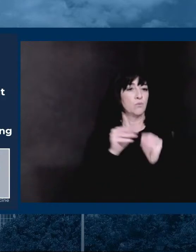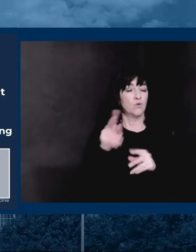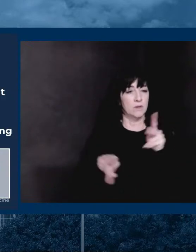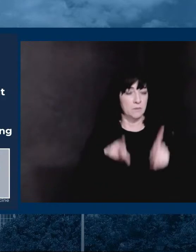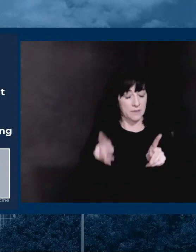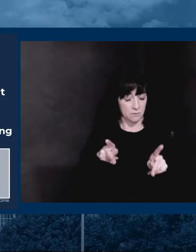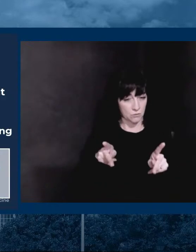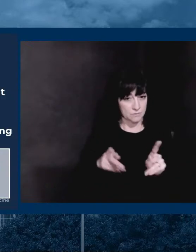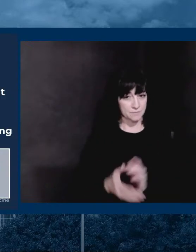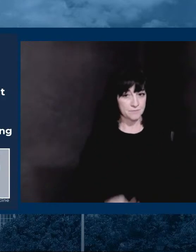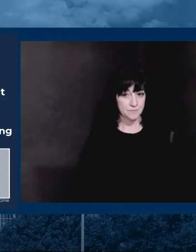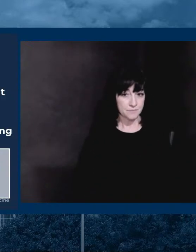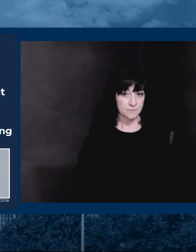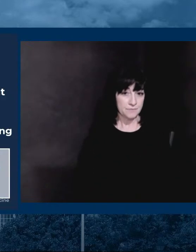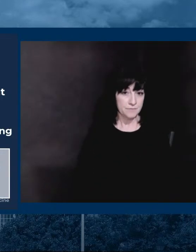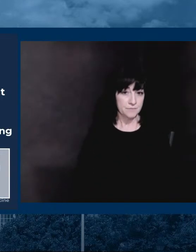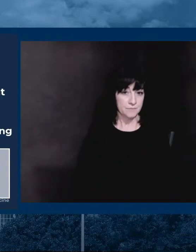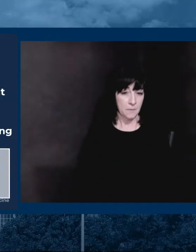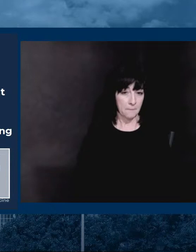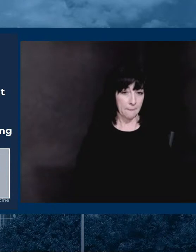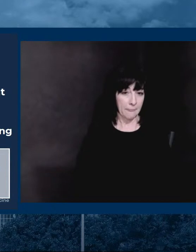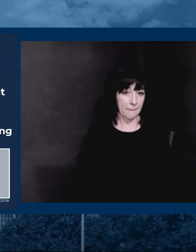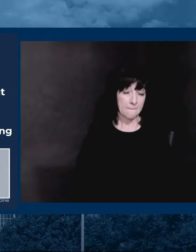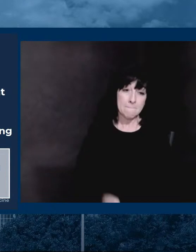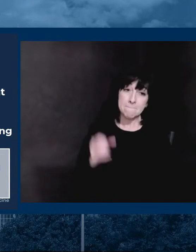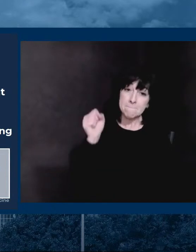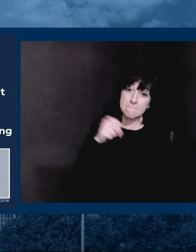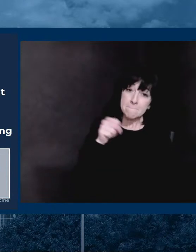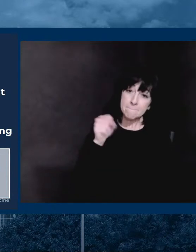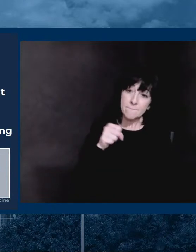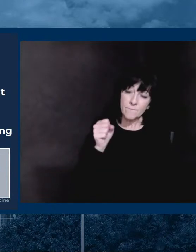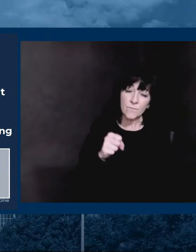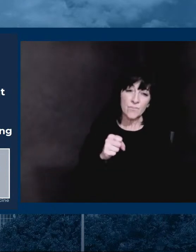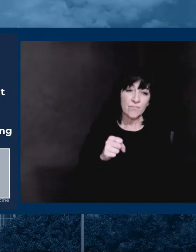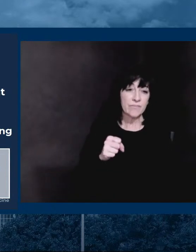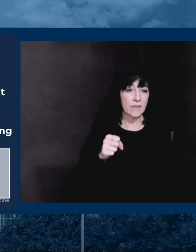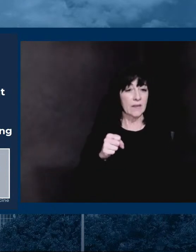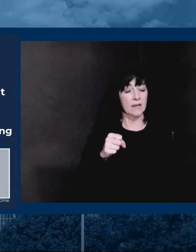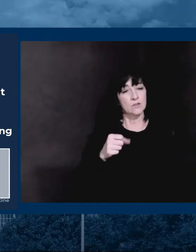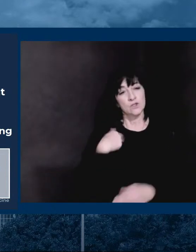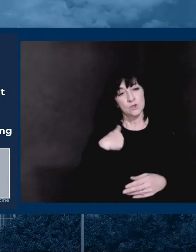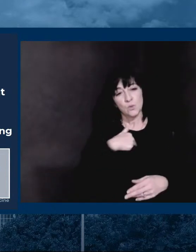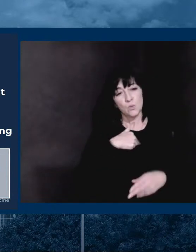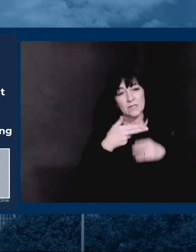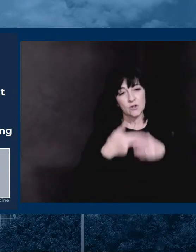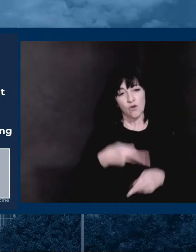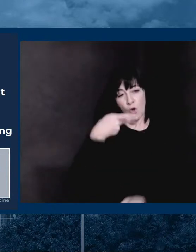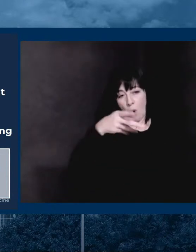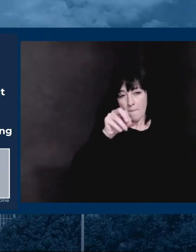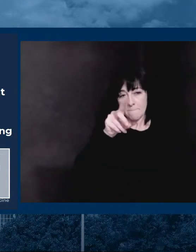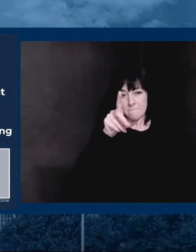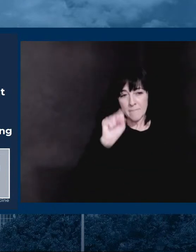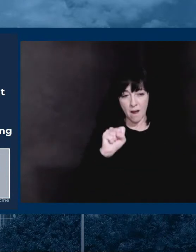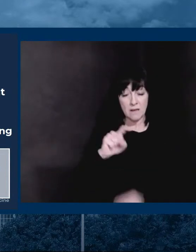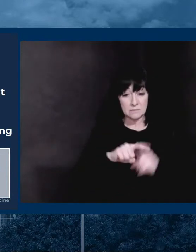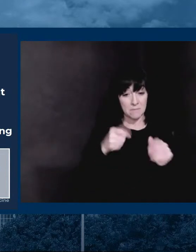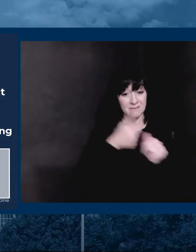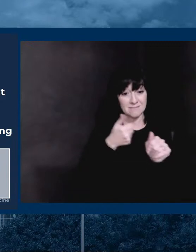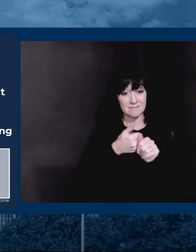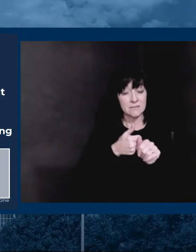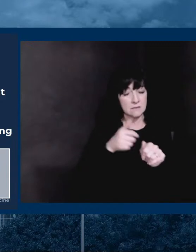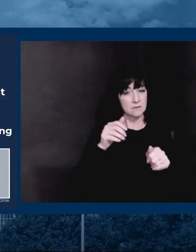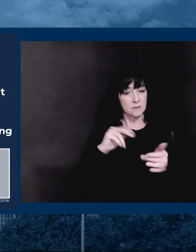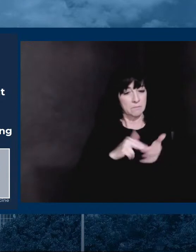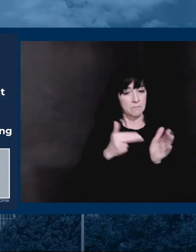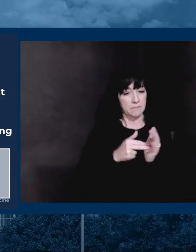In addition to 3 other, we call them pods, but they're these vaccination events, and those 3 that have